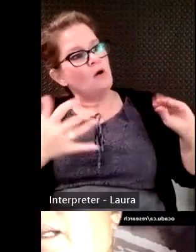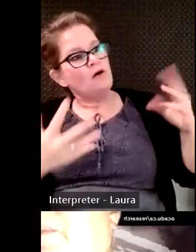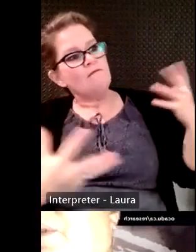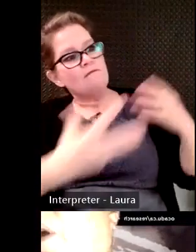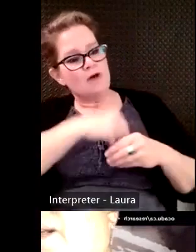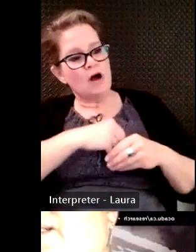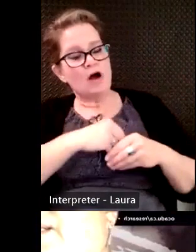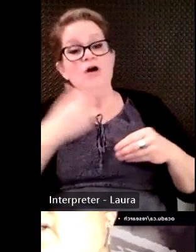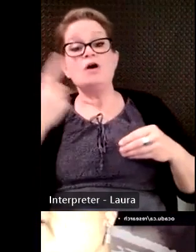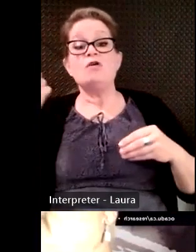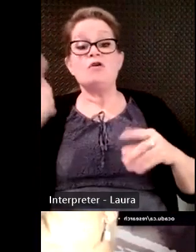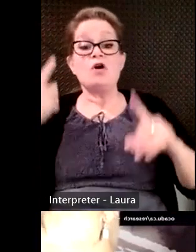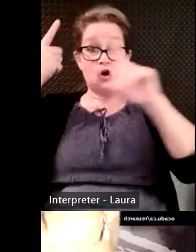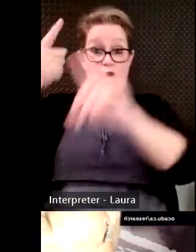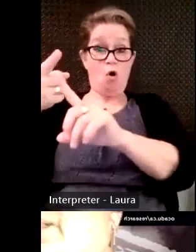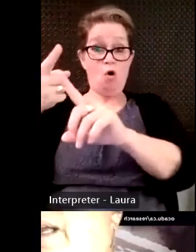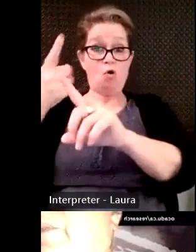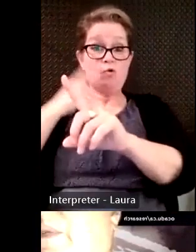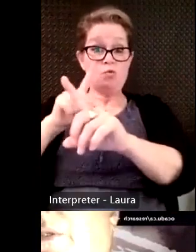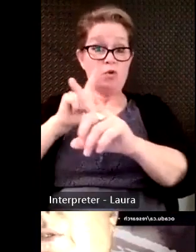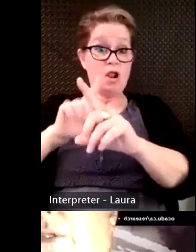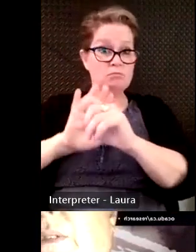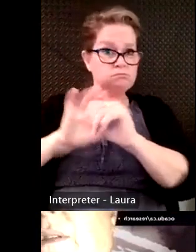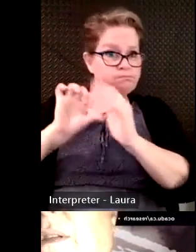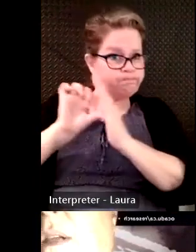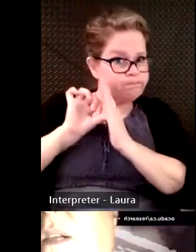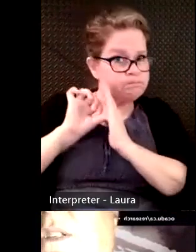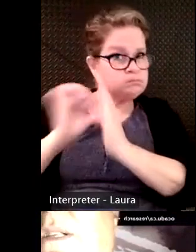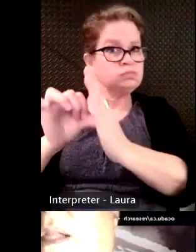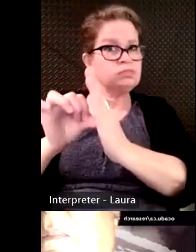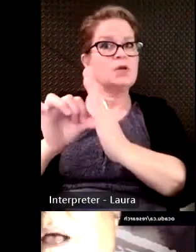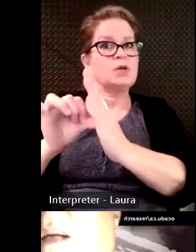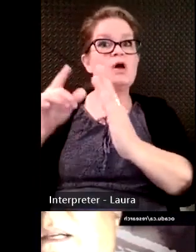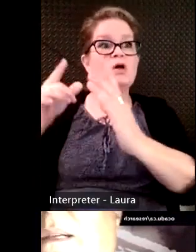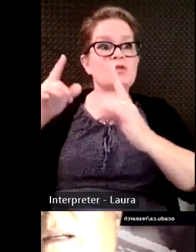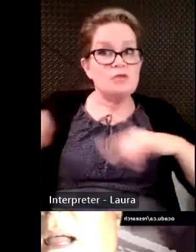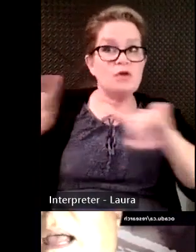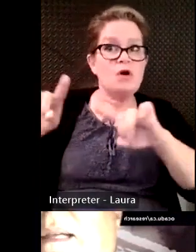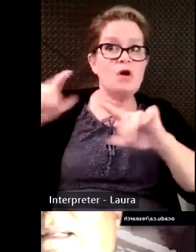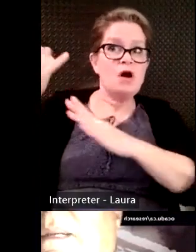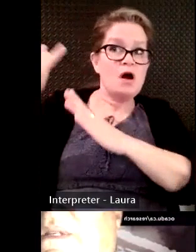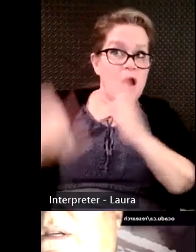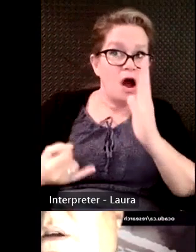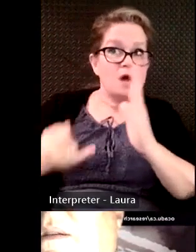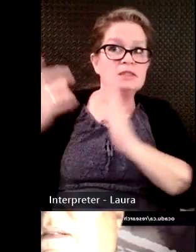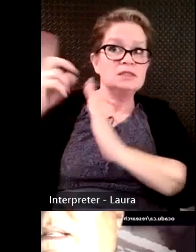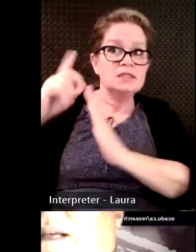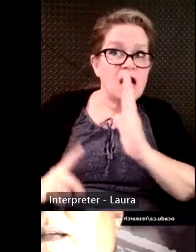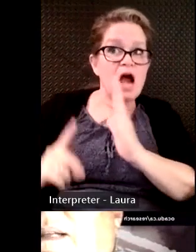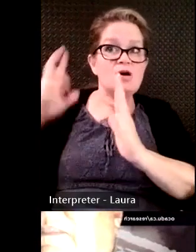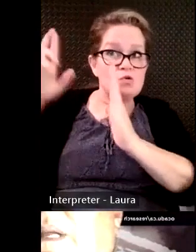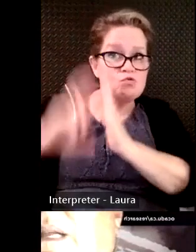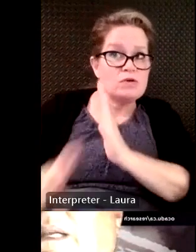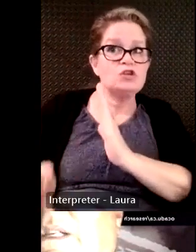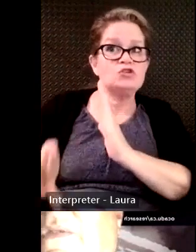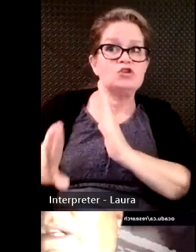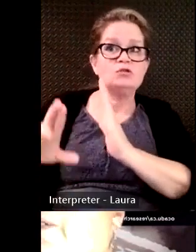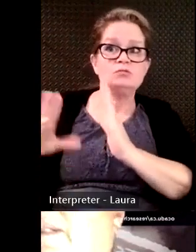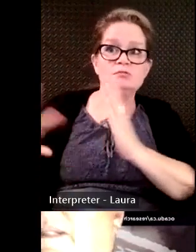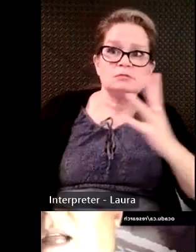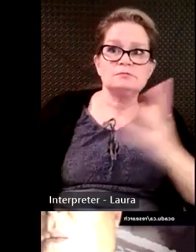voices of disabled artists, designers, and researchers. To develop public and exhibited art, design, and